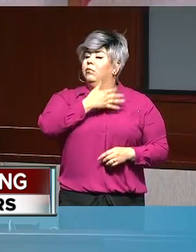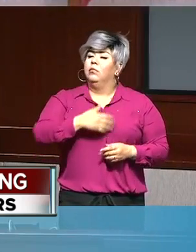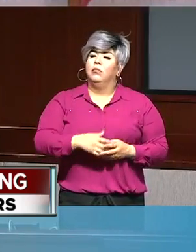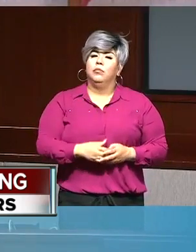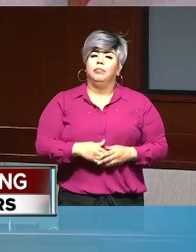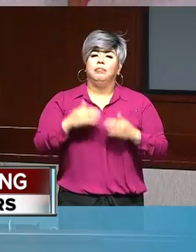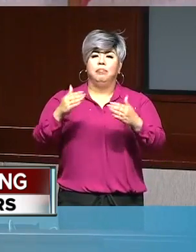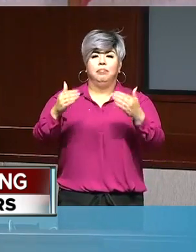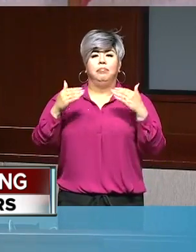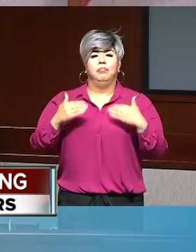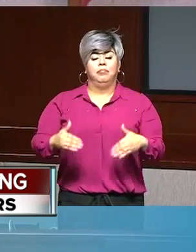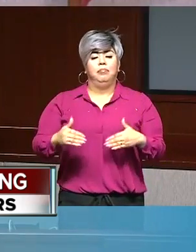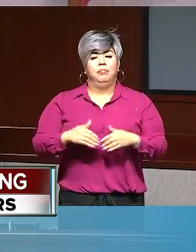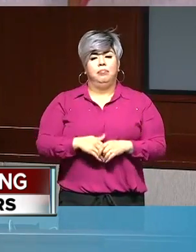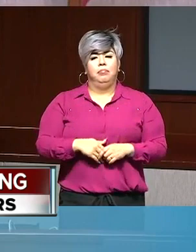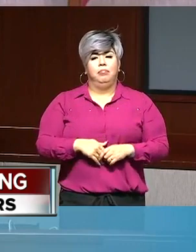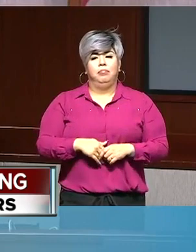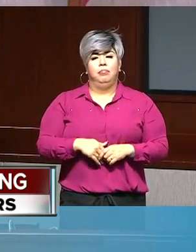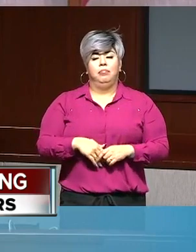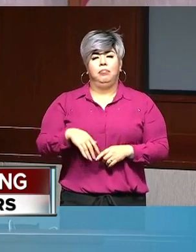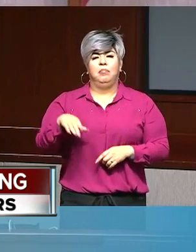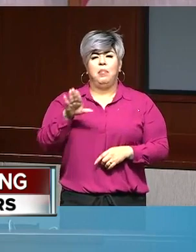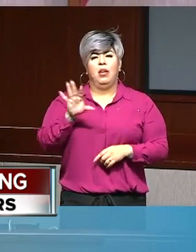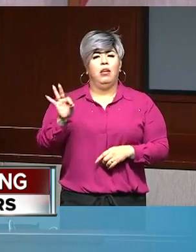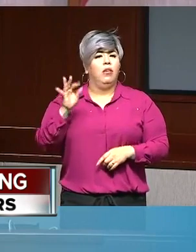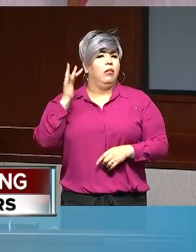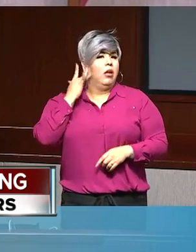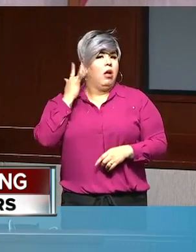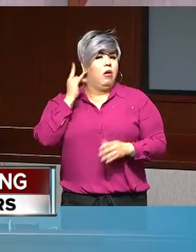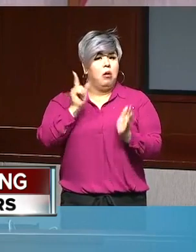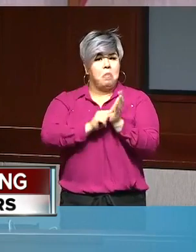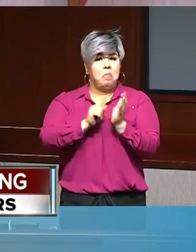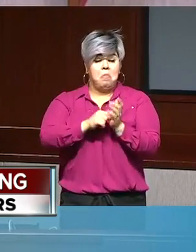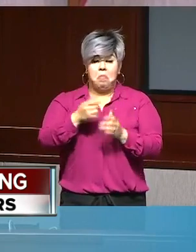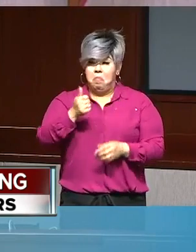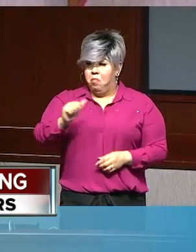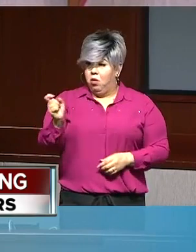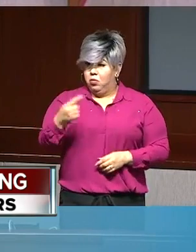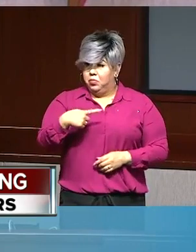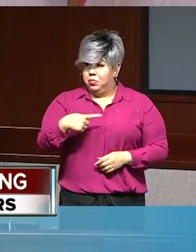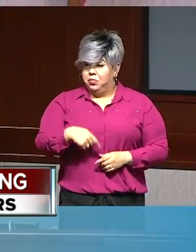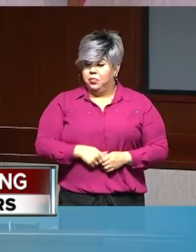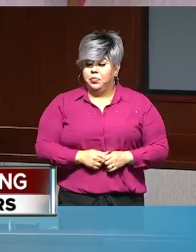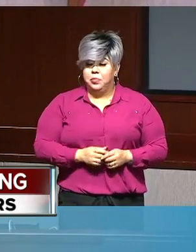Okay, our next outlet on the line is the Bakersfield Californian. Any questions?